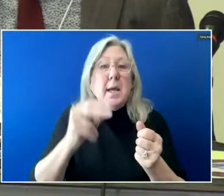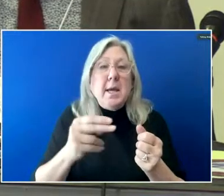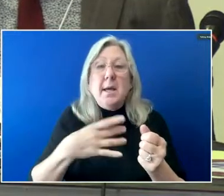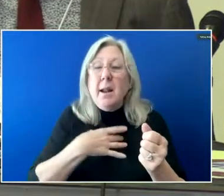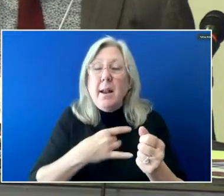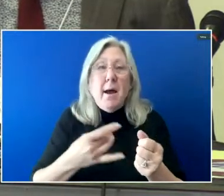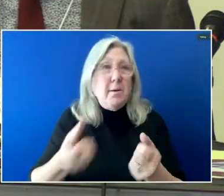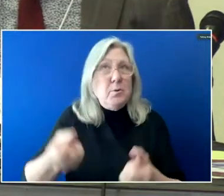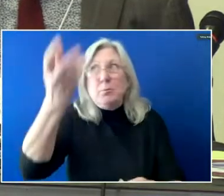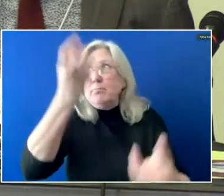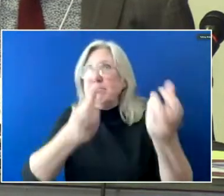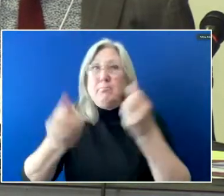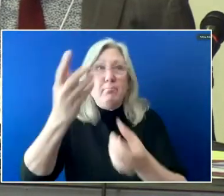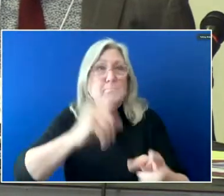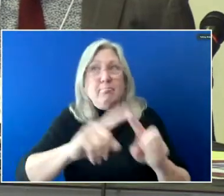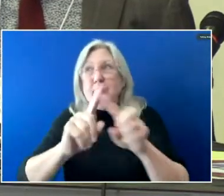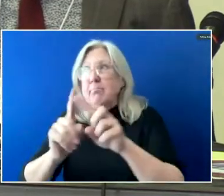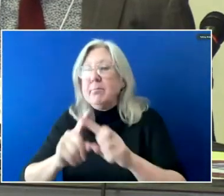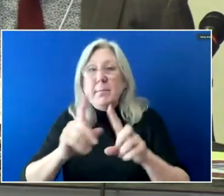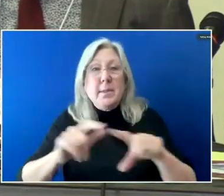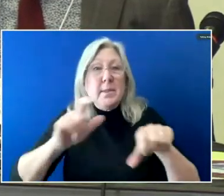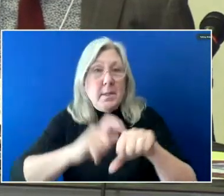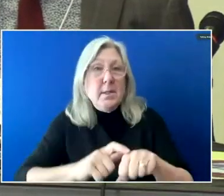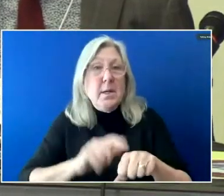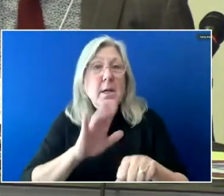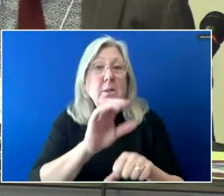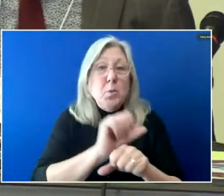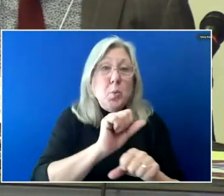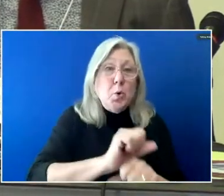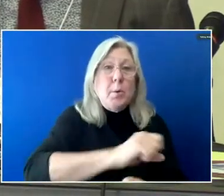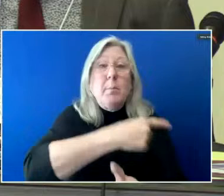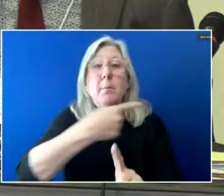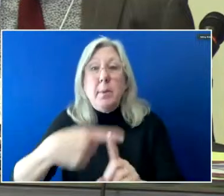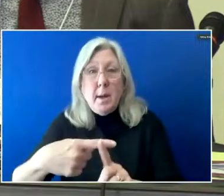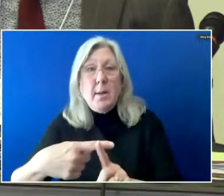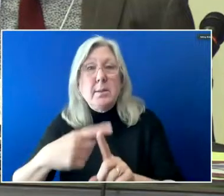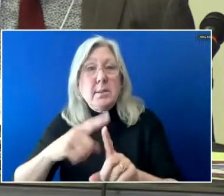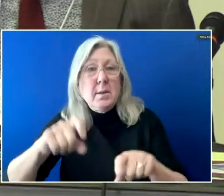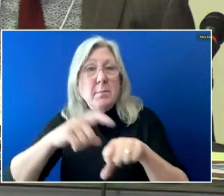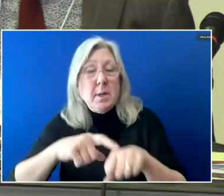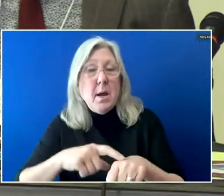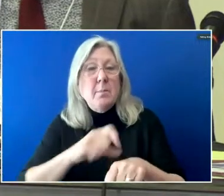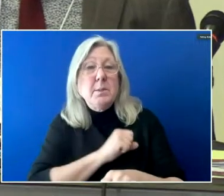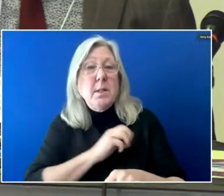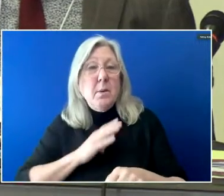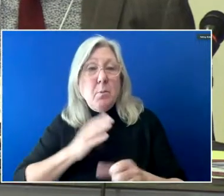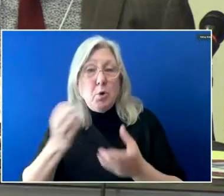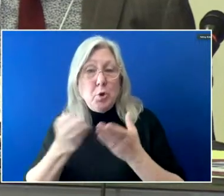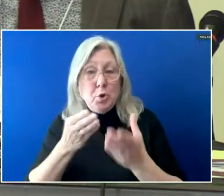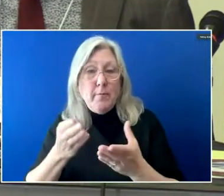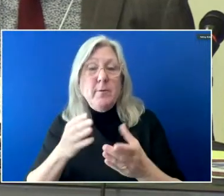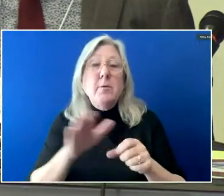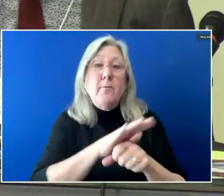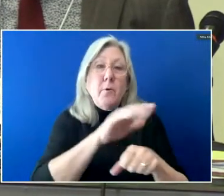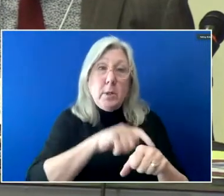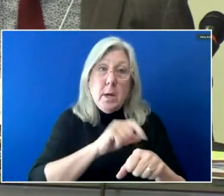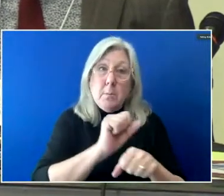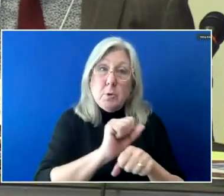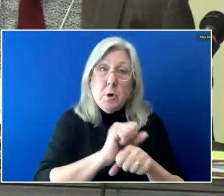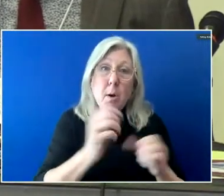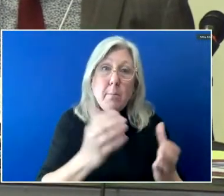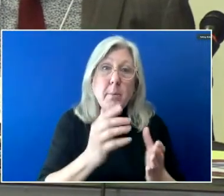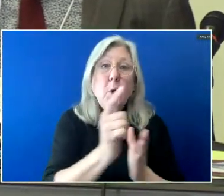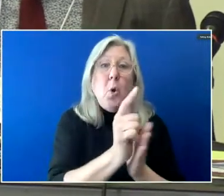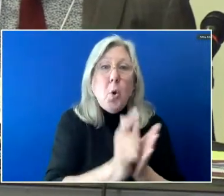work simultaneous to the select board service at his full-time job first as a lawyer in training while he